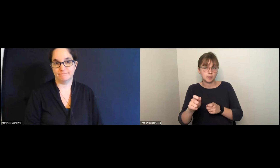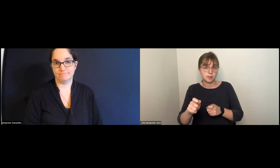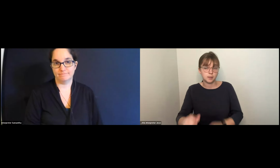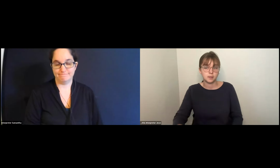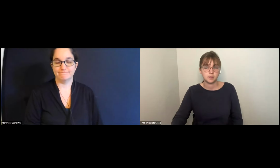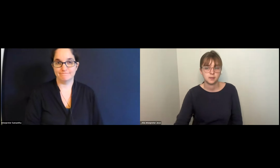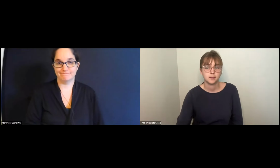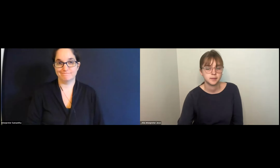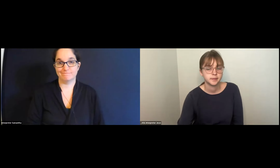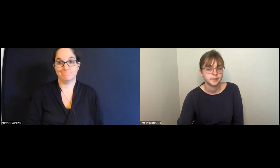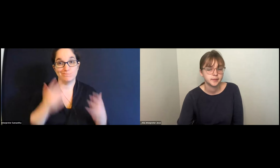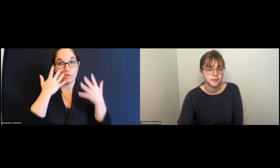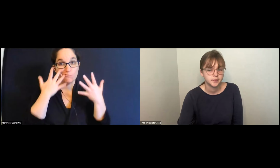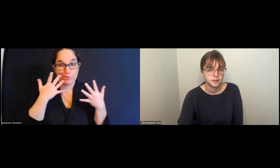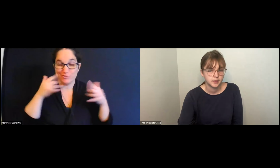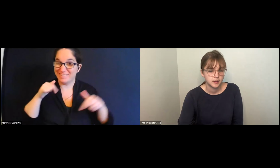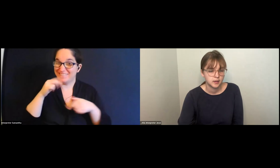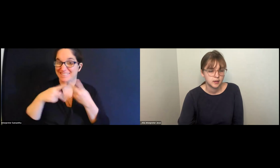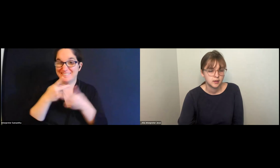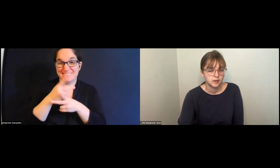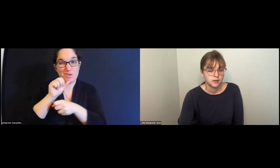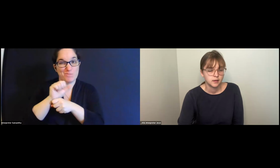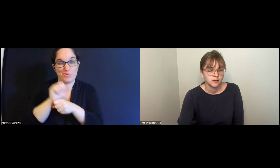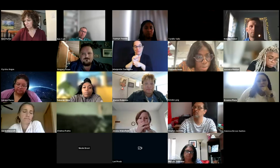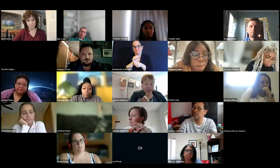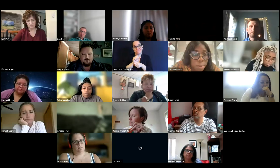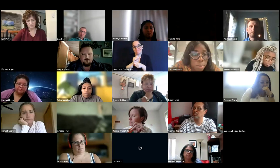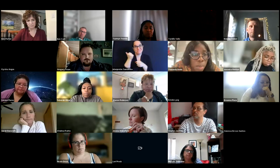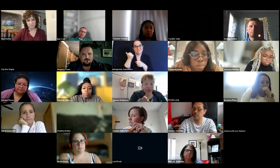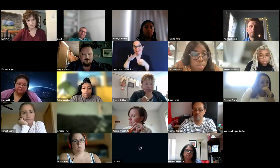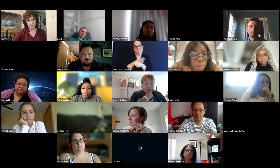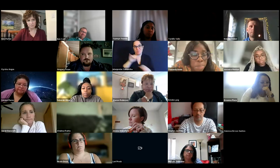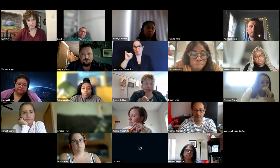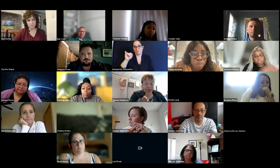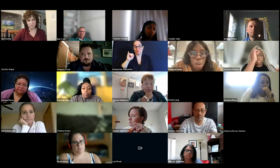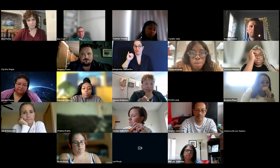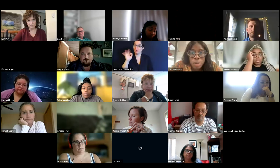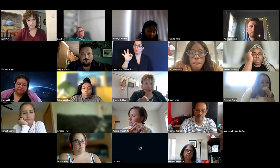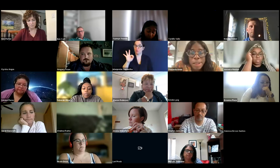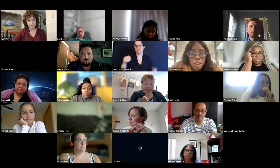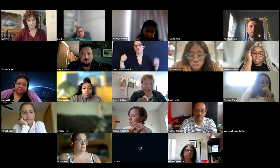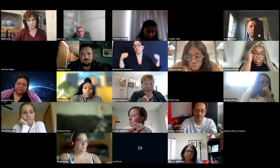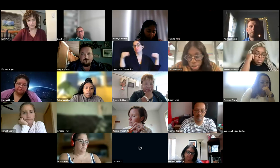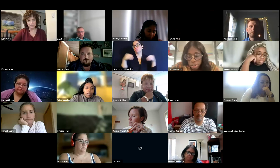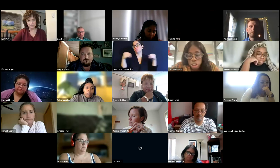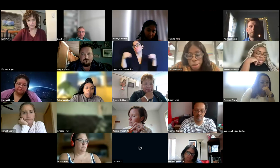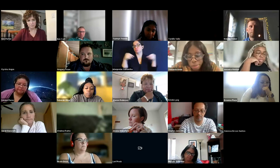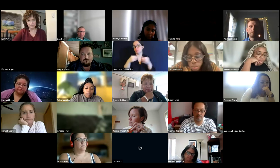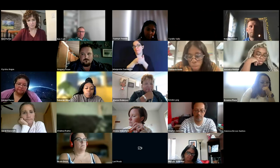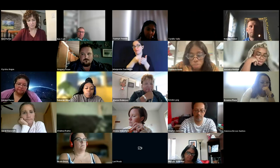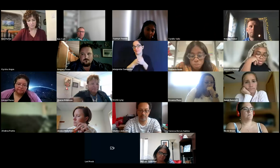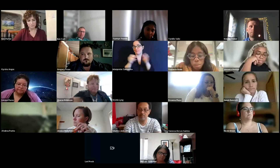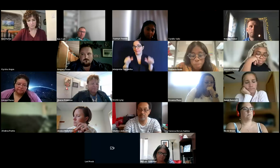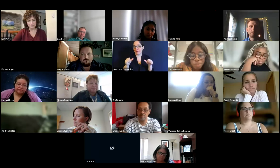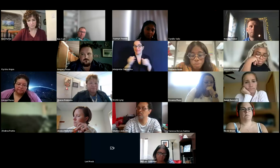now. So if you've got disposable income, good for you. If you don't, here we go again. We'll